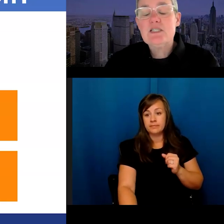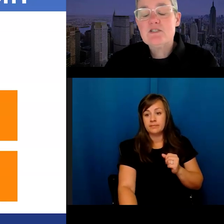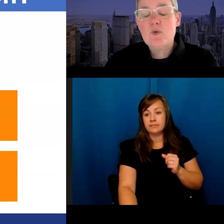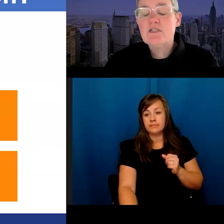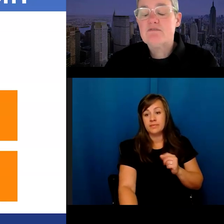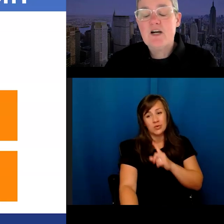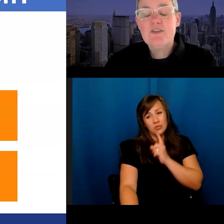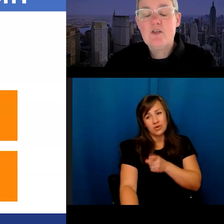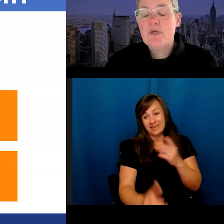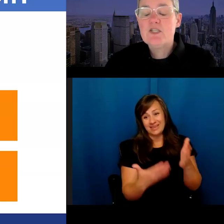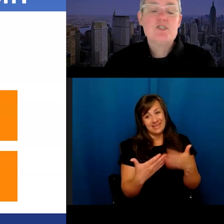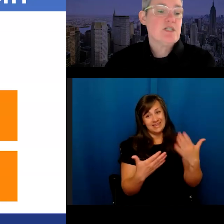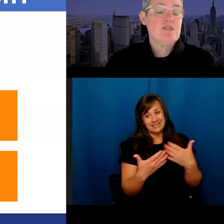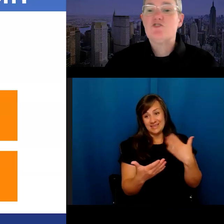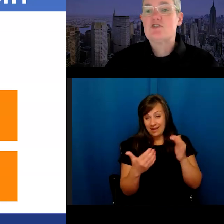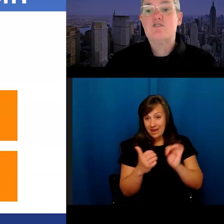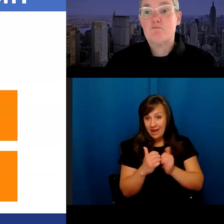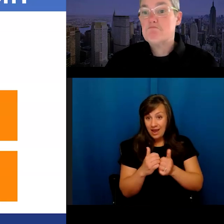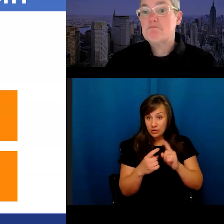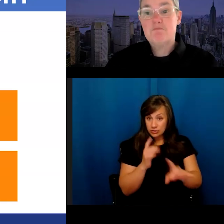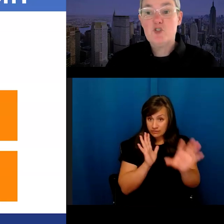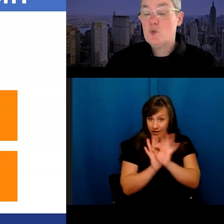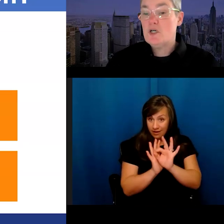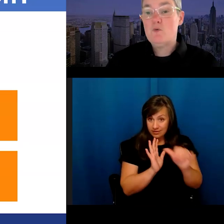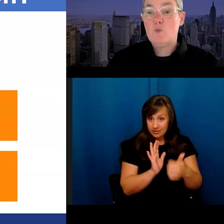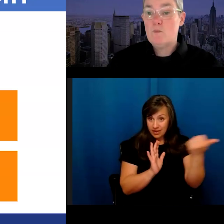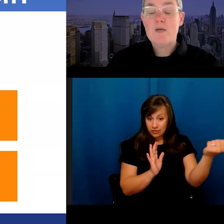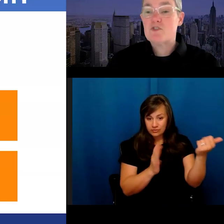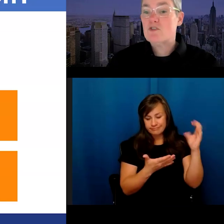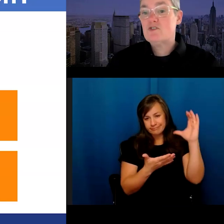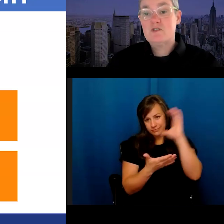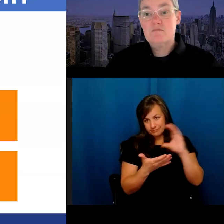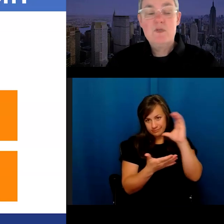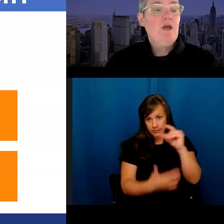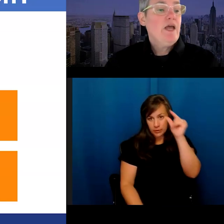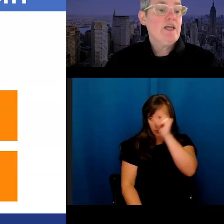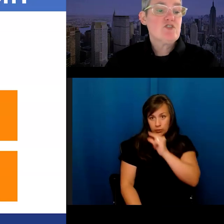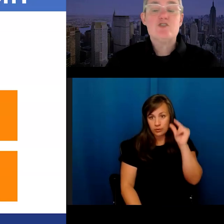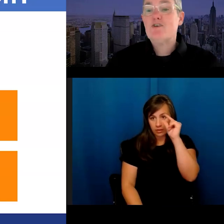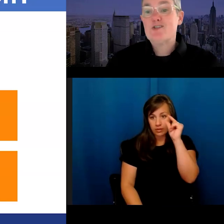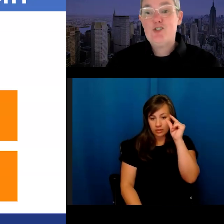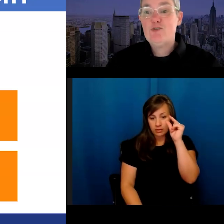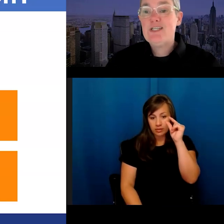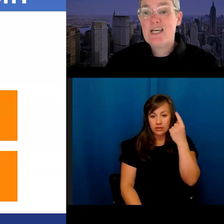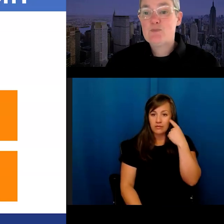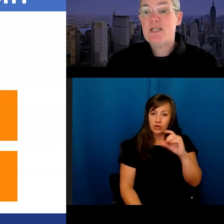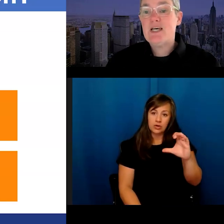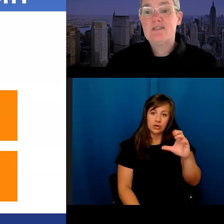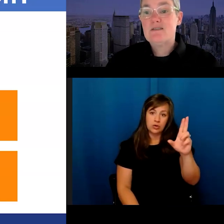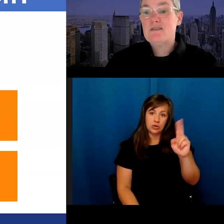Honestly, the easiest way to find the other pages is just do a web search and search for